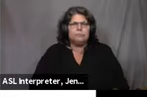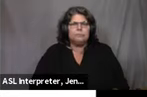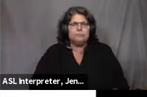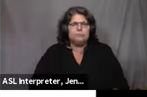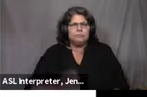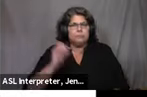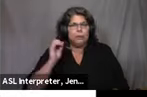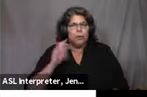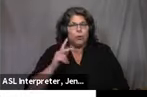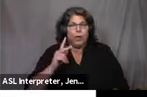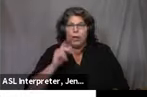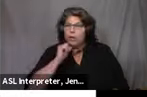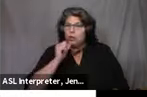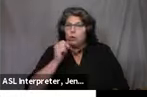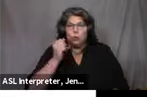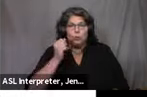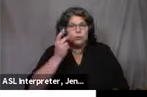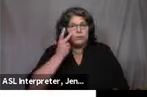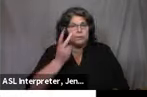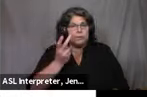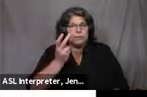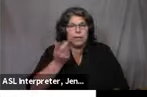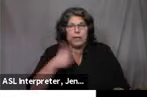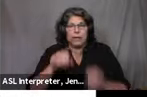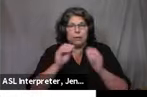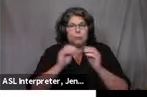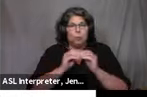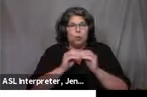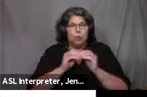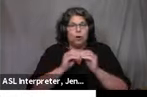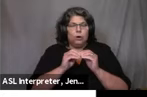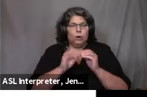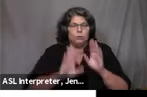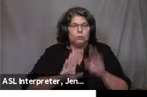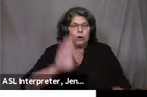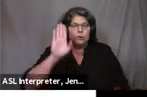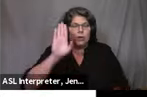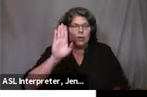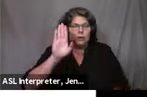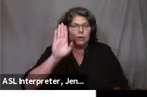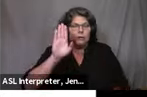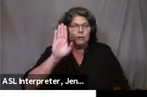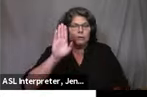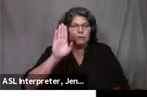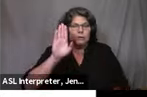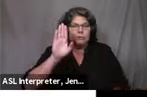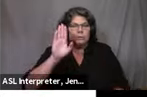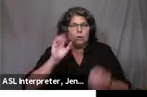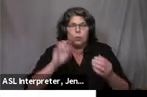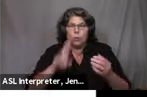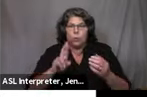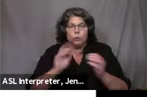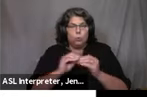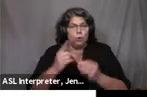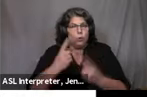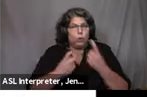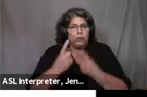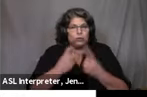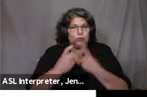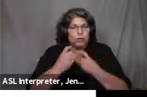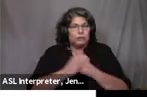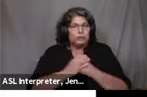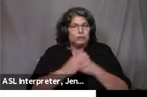All right, I don't see any more raised hands or questions. It